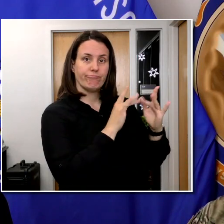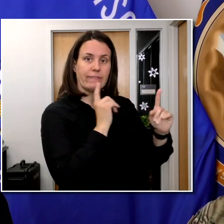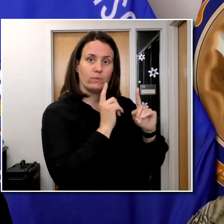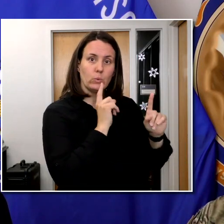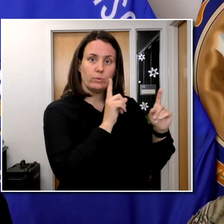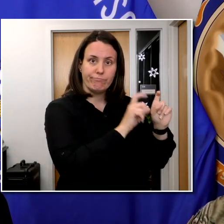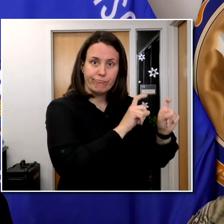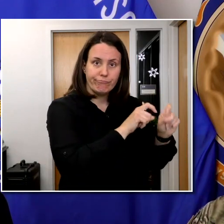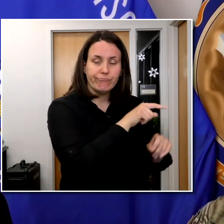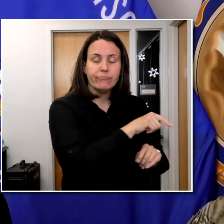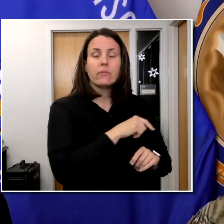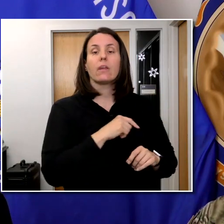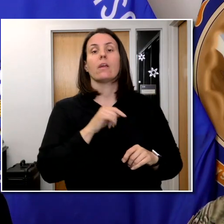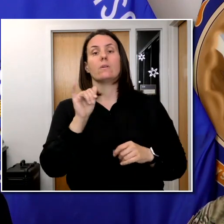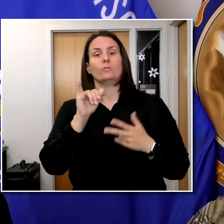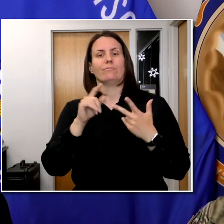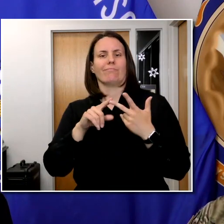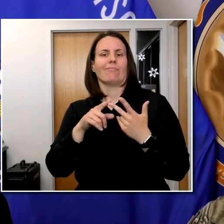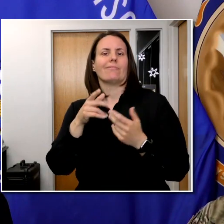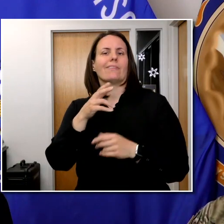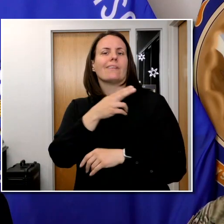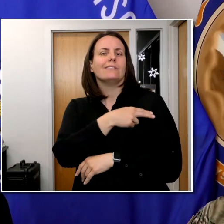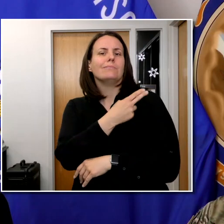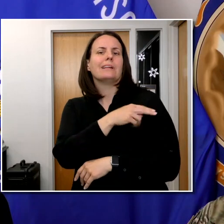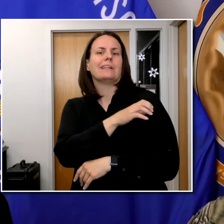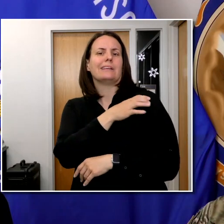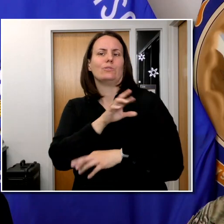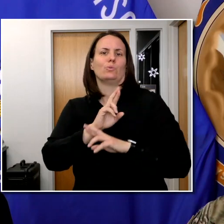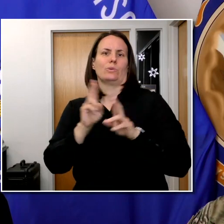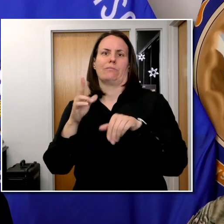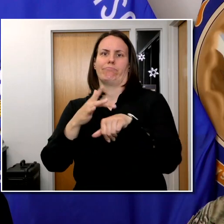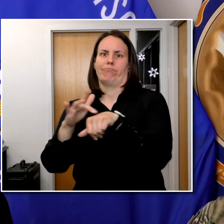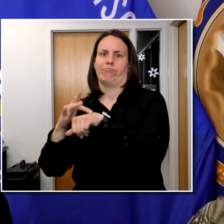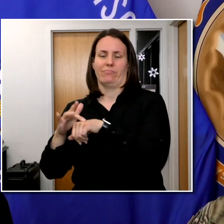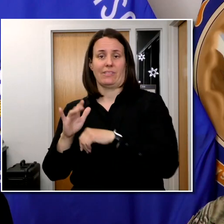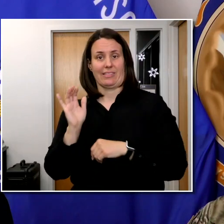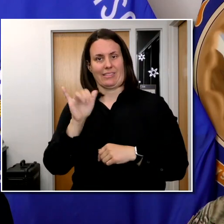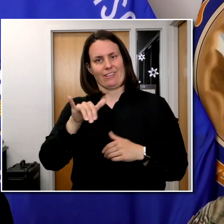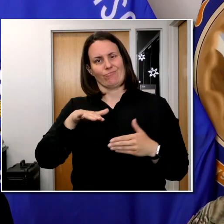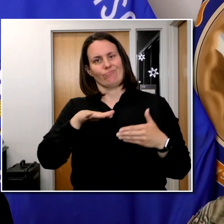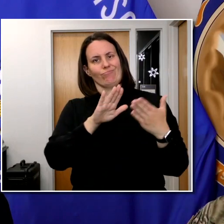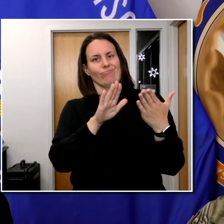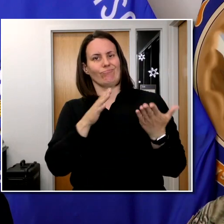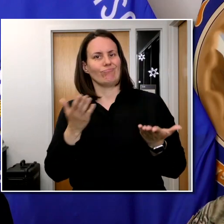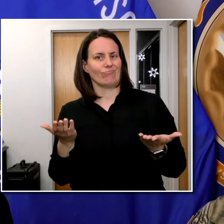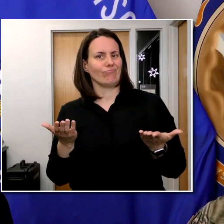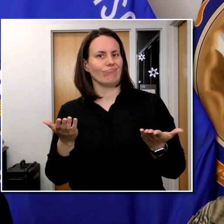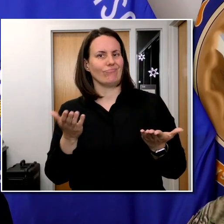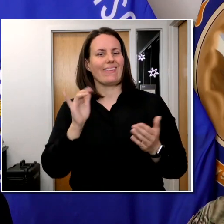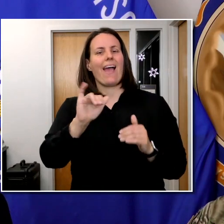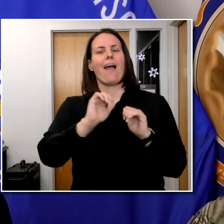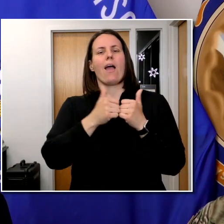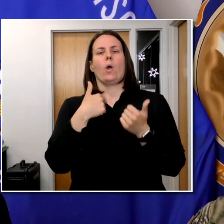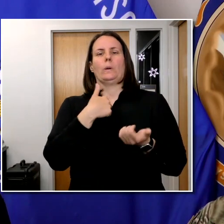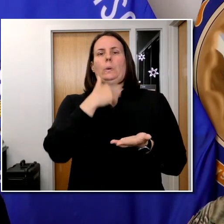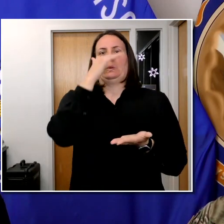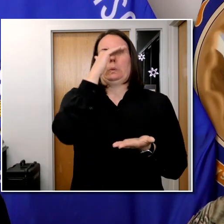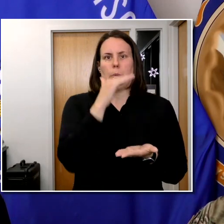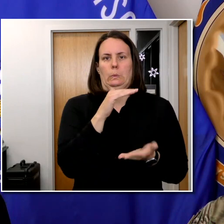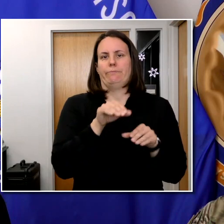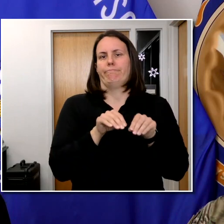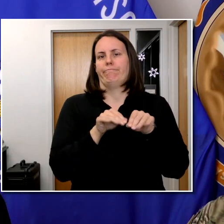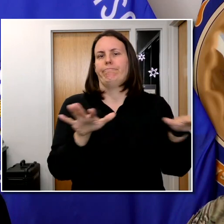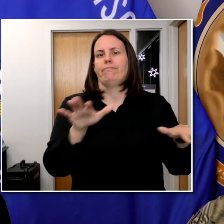the virus as we move forward are really critical, and we will continue these efforts to protect Wisconsinites.